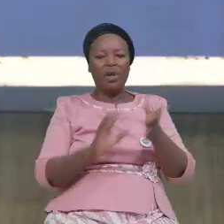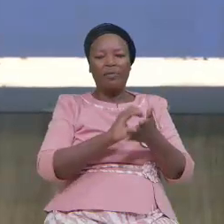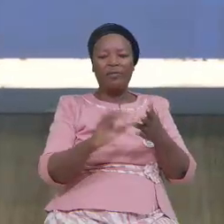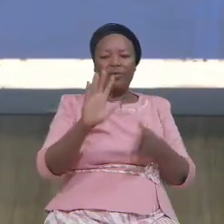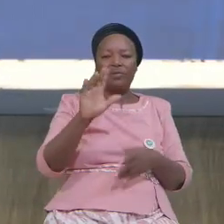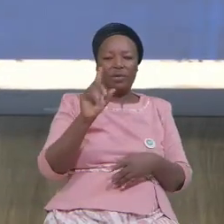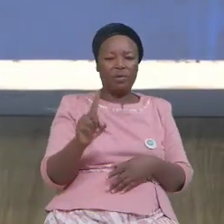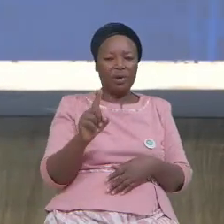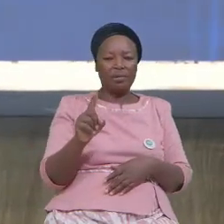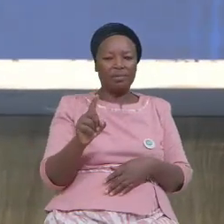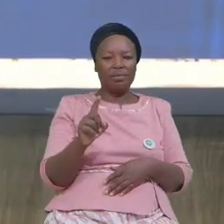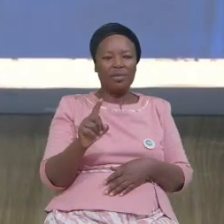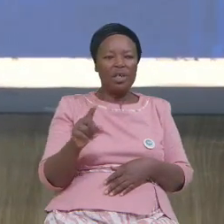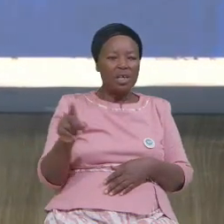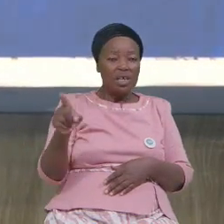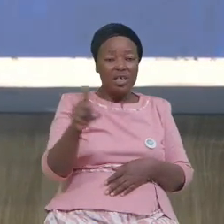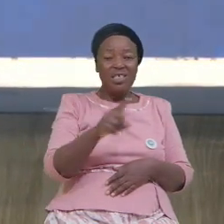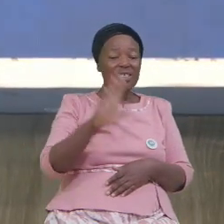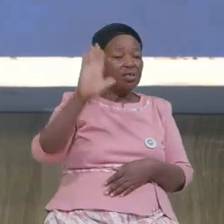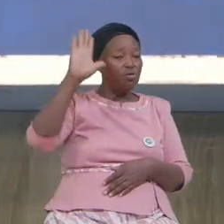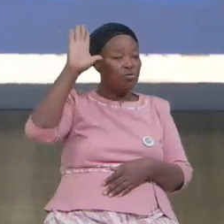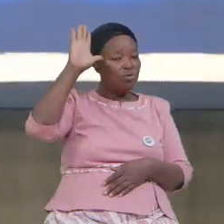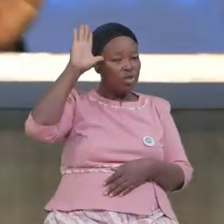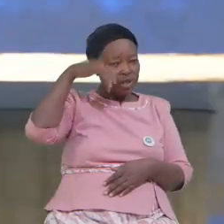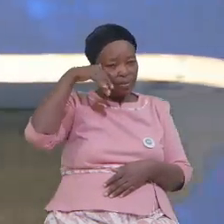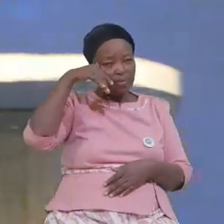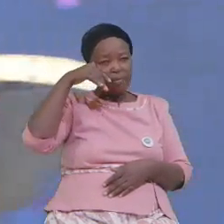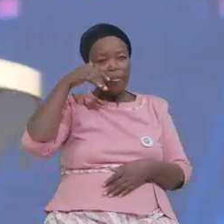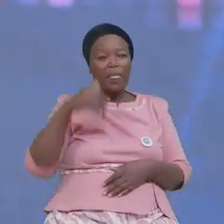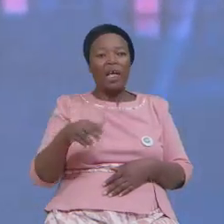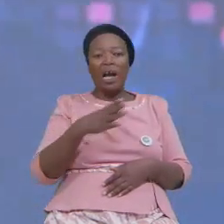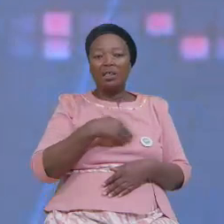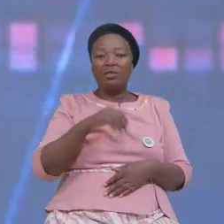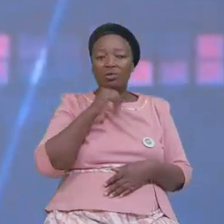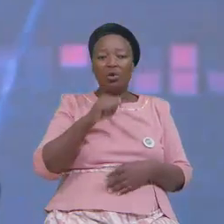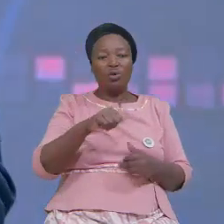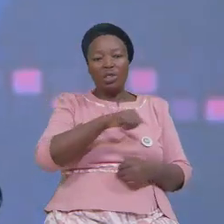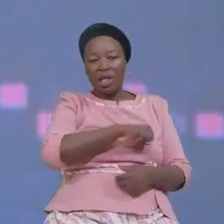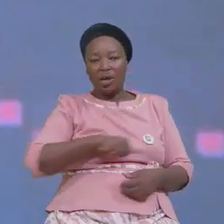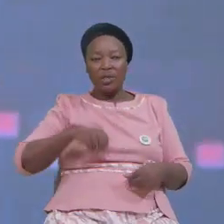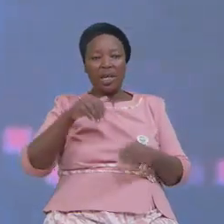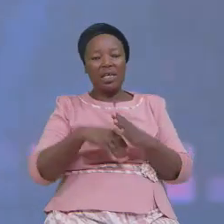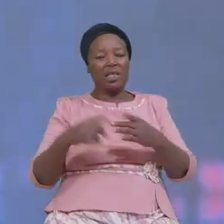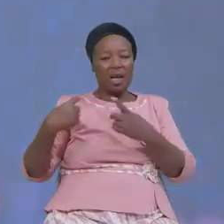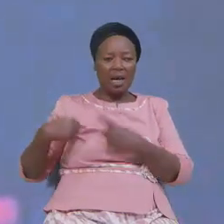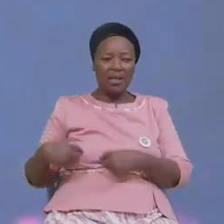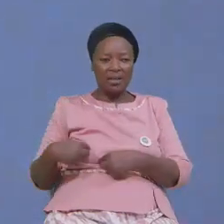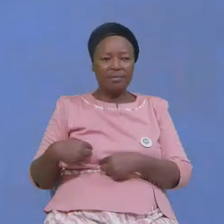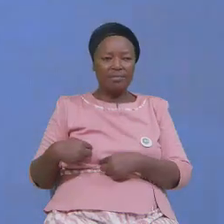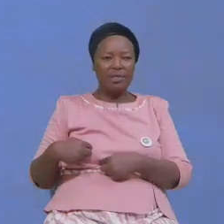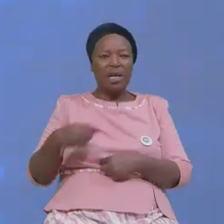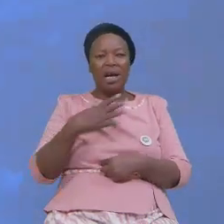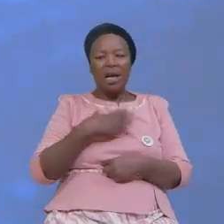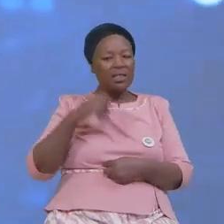Ye stiff-necked and uncircumcised in hearts and